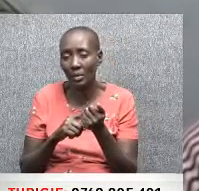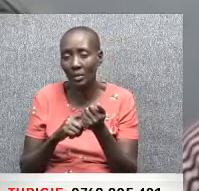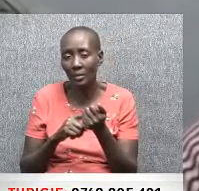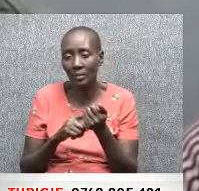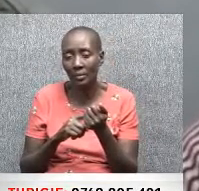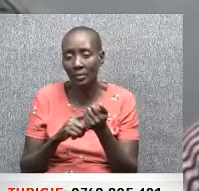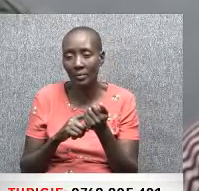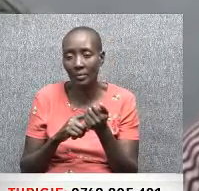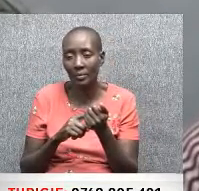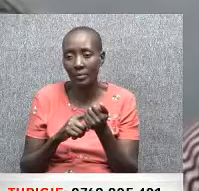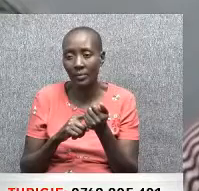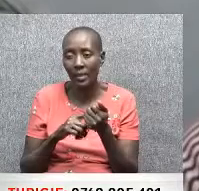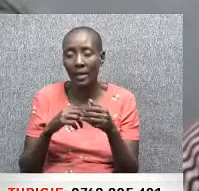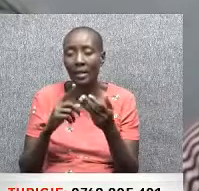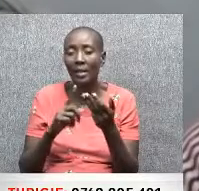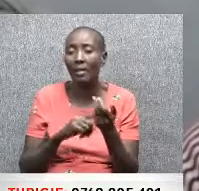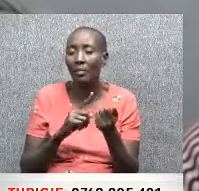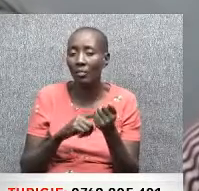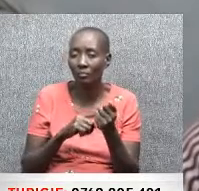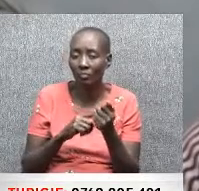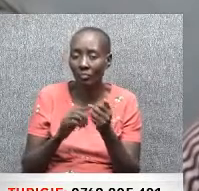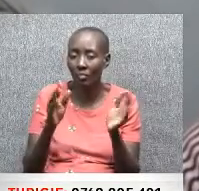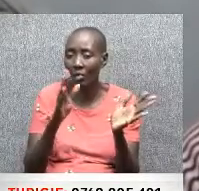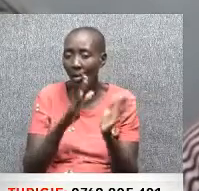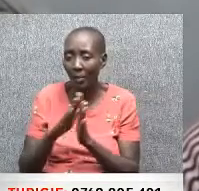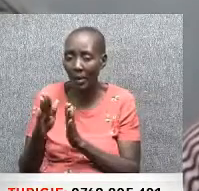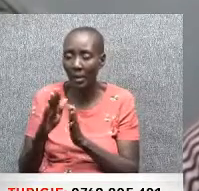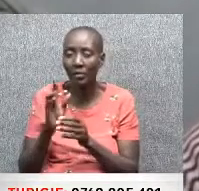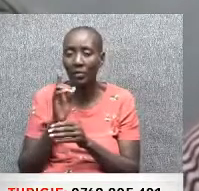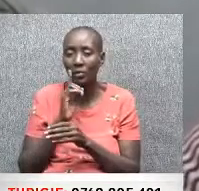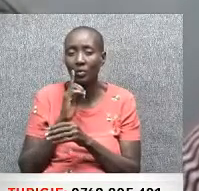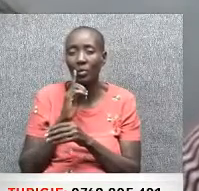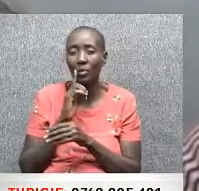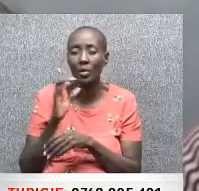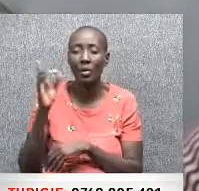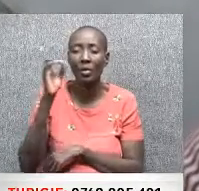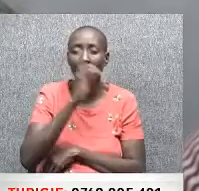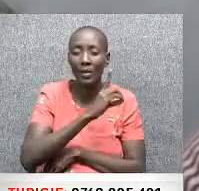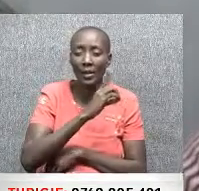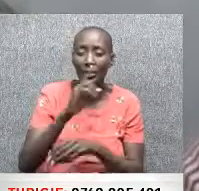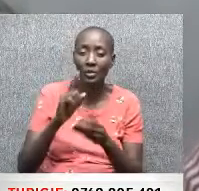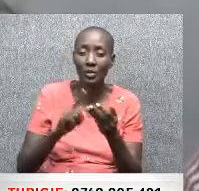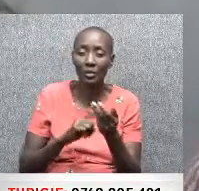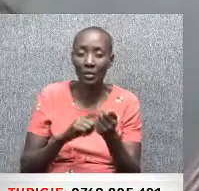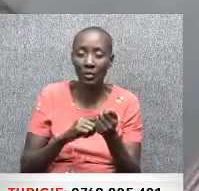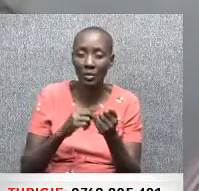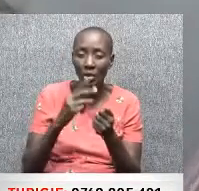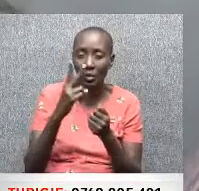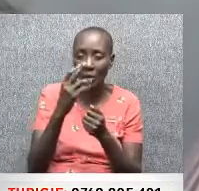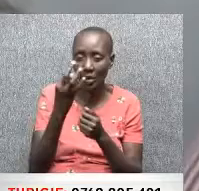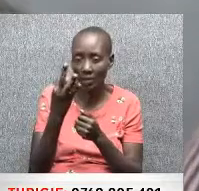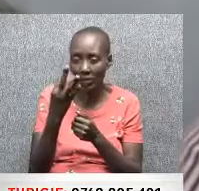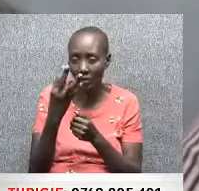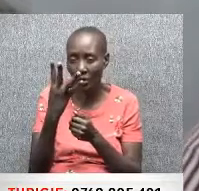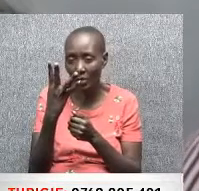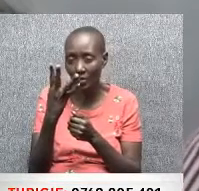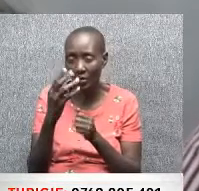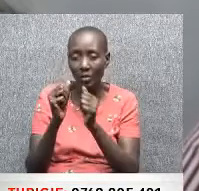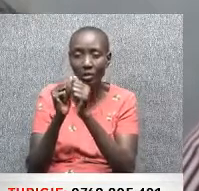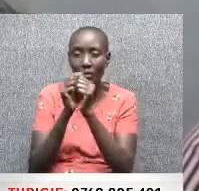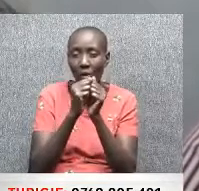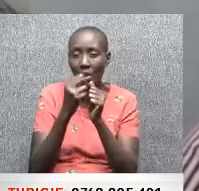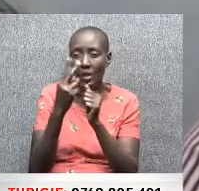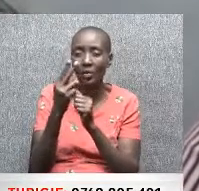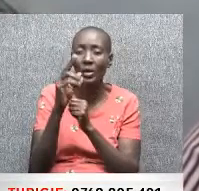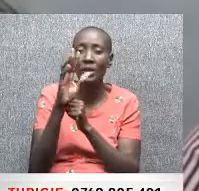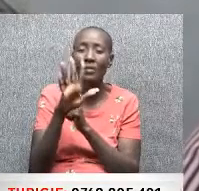upcoming population census. The main days of the census are 24th and 25th of August,